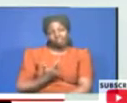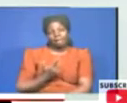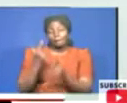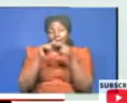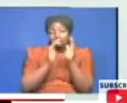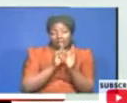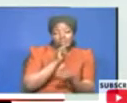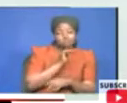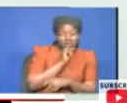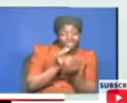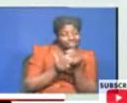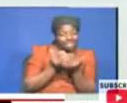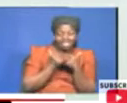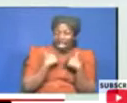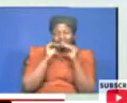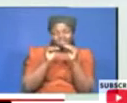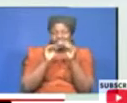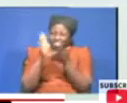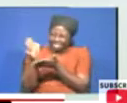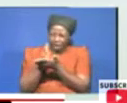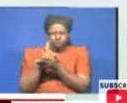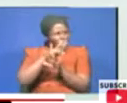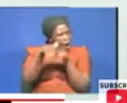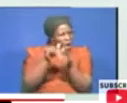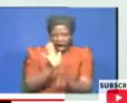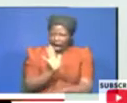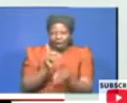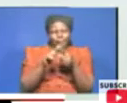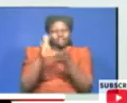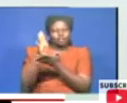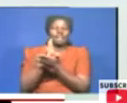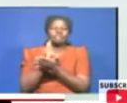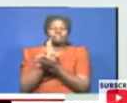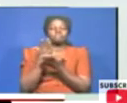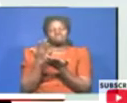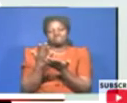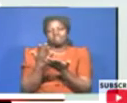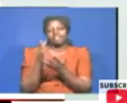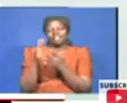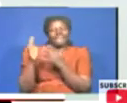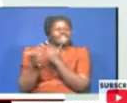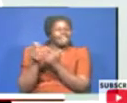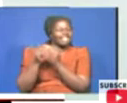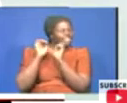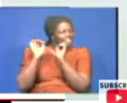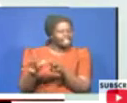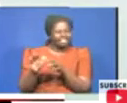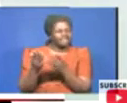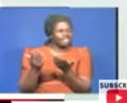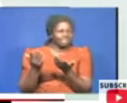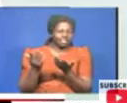boys, some of them, I'm not talking of all of them, yeah, but I'm talking of some of them. Yeah. You find they don't care. Yeah. They don't